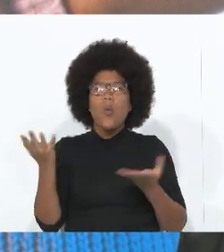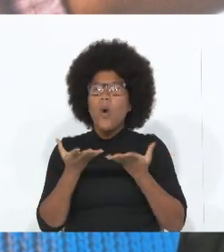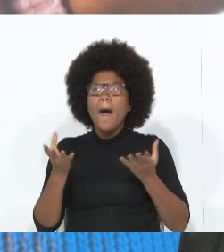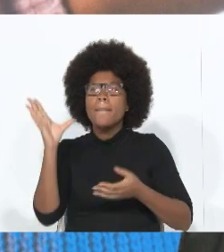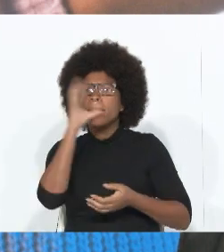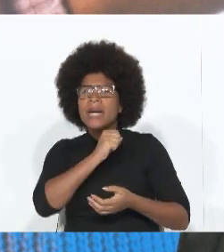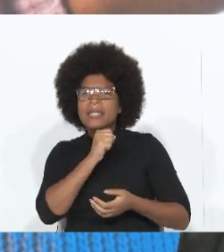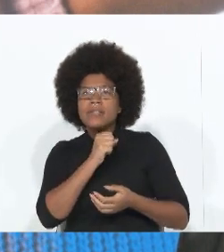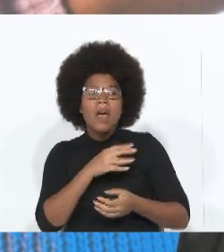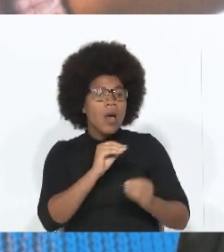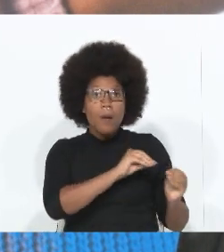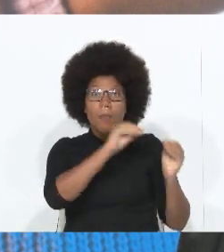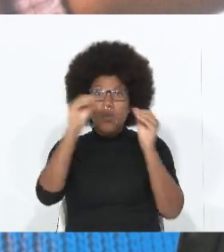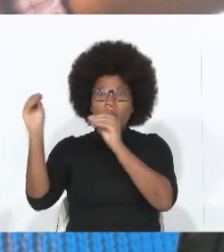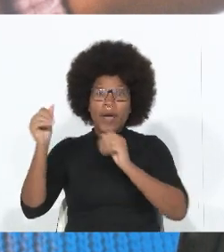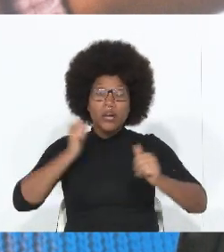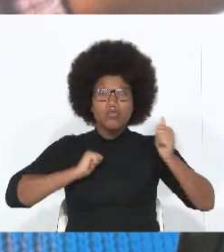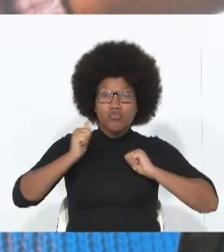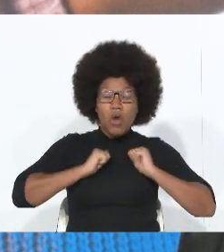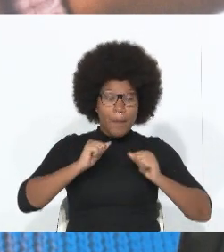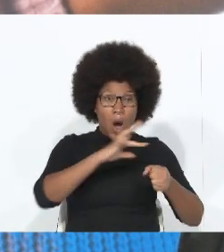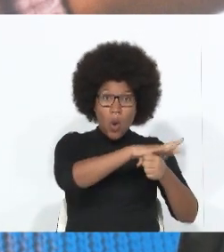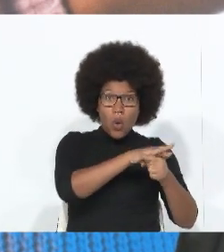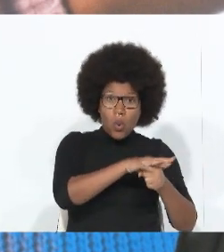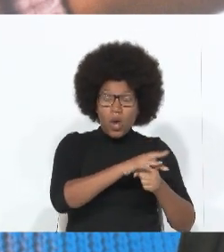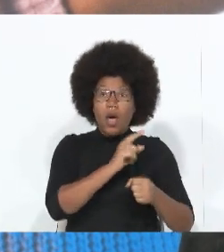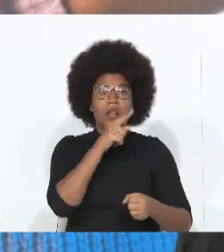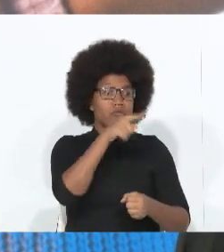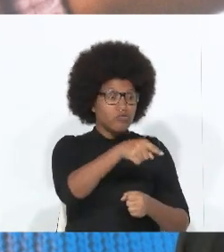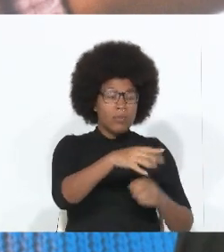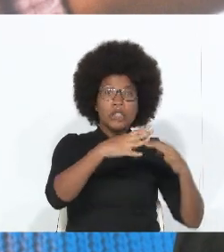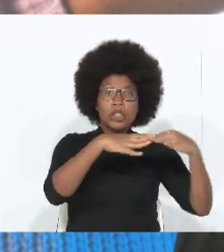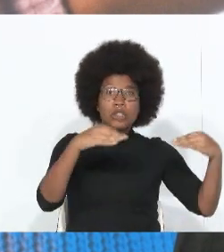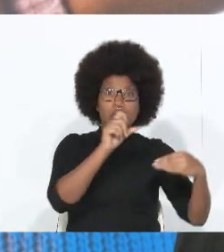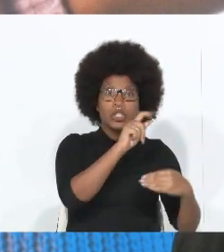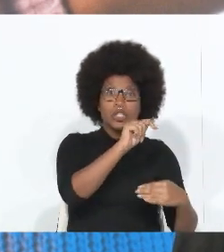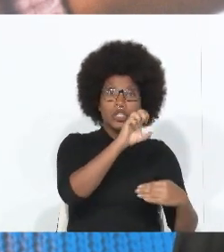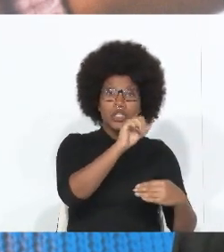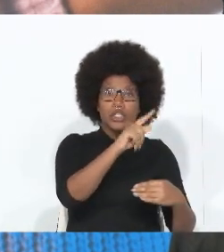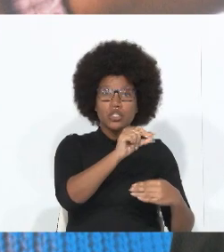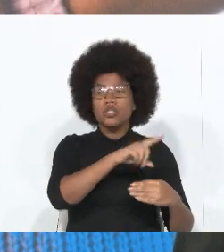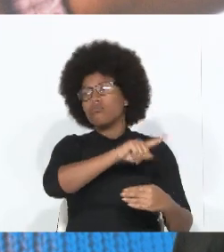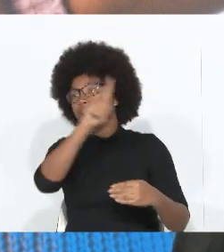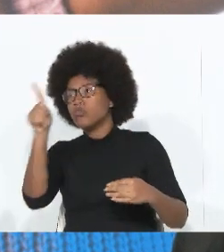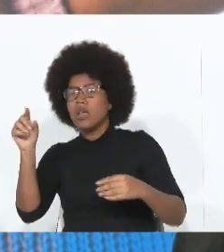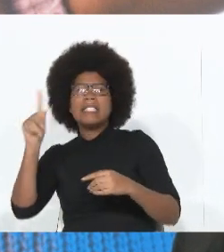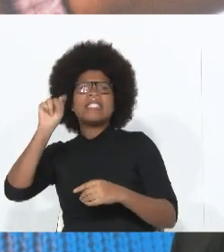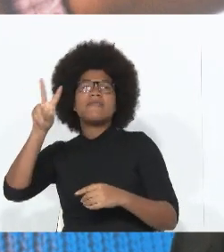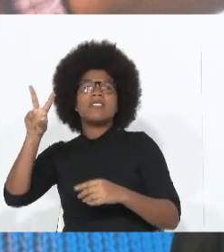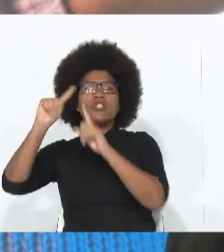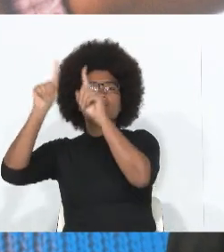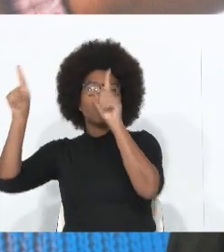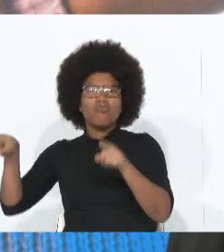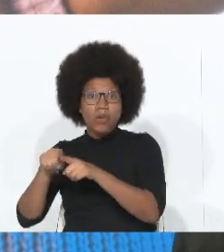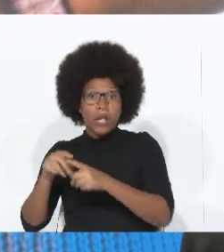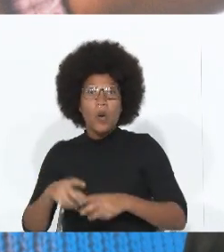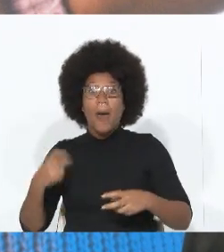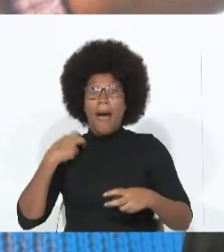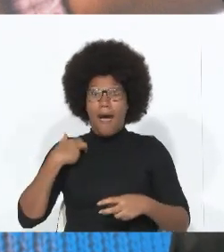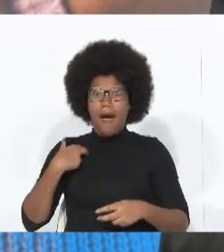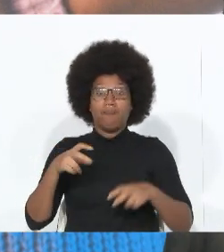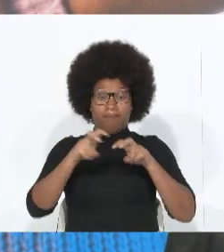link, moving local theater from stage to screen. We have a fantastic team assembled to engage in the discussion. But before